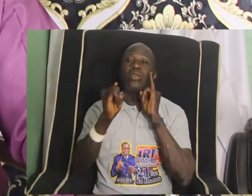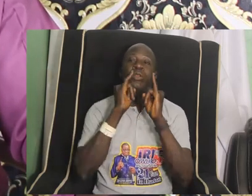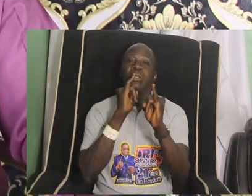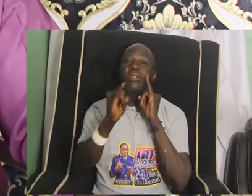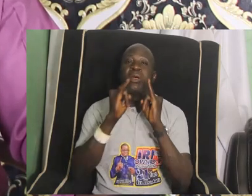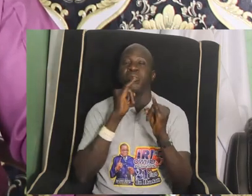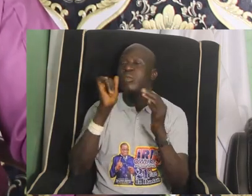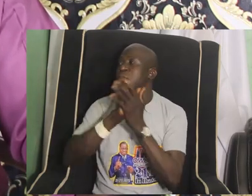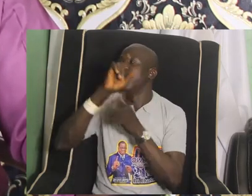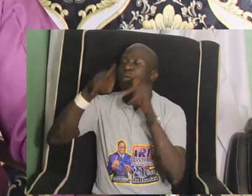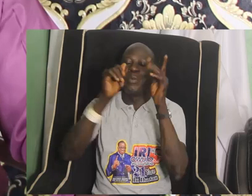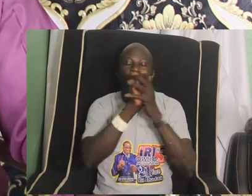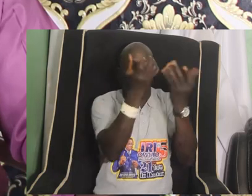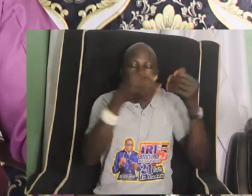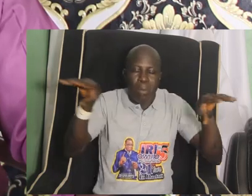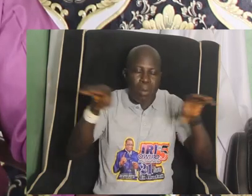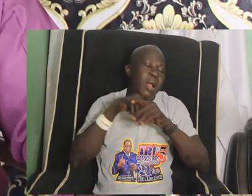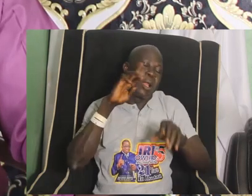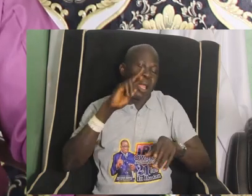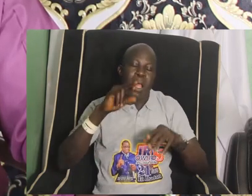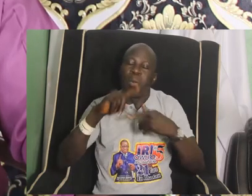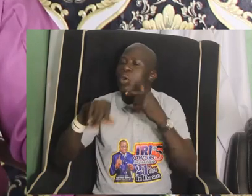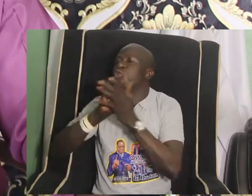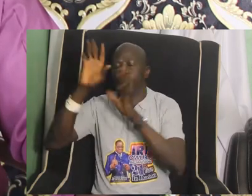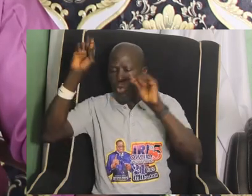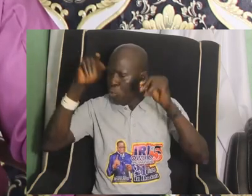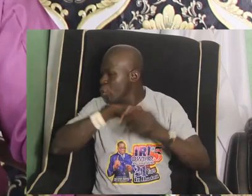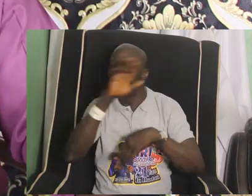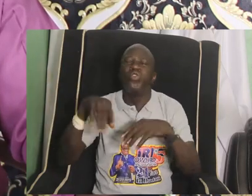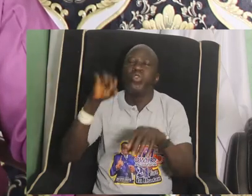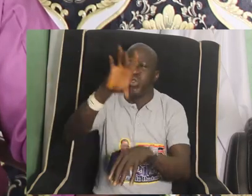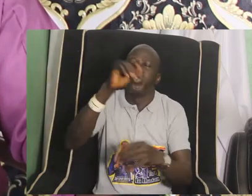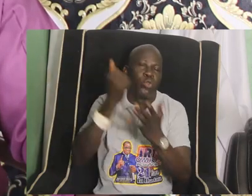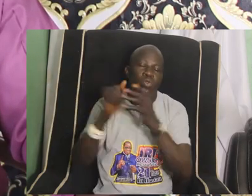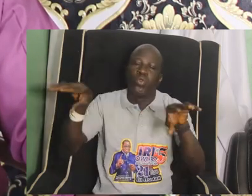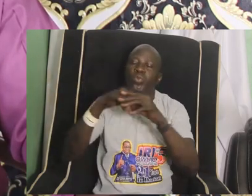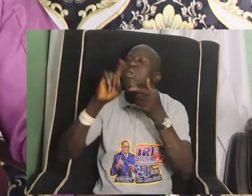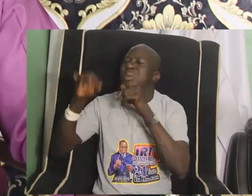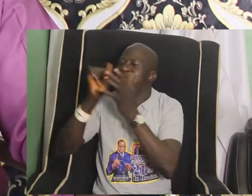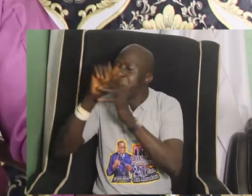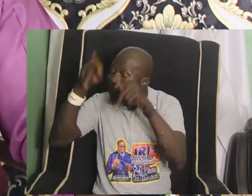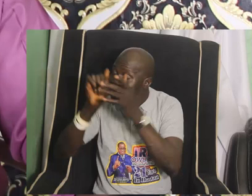for guys because of her but no one qualified for her and the guy she expected to be qualified